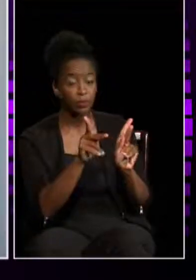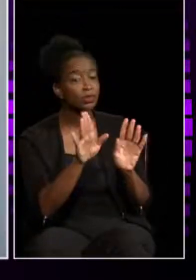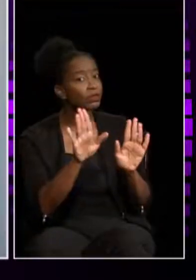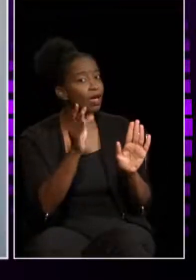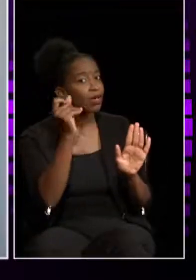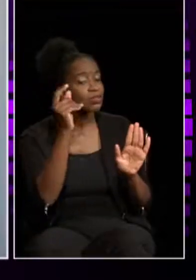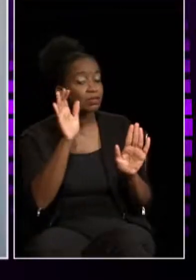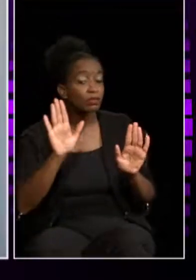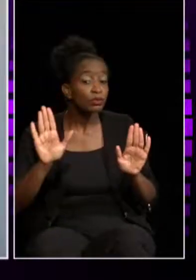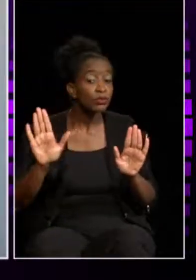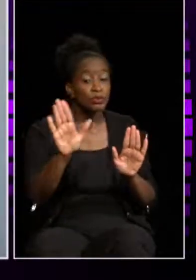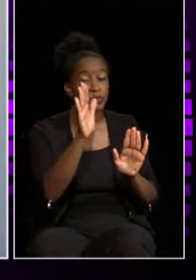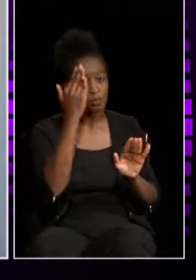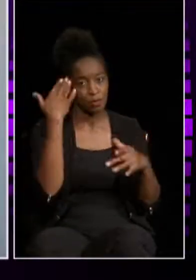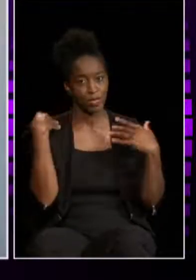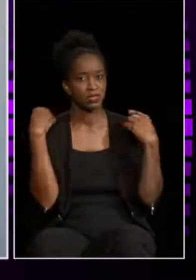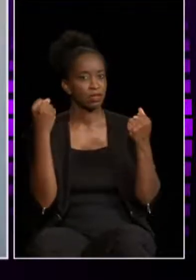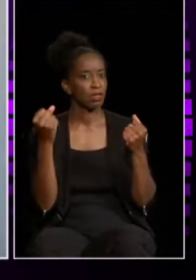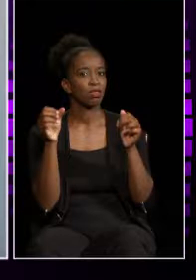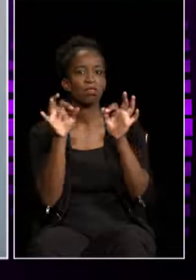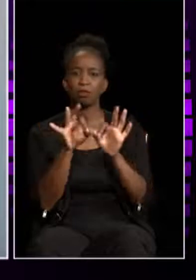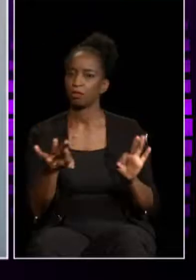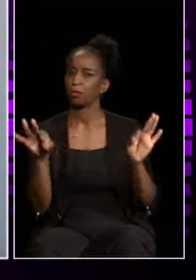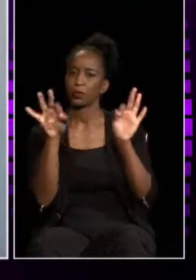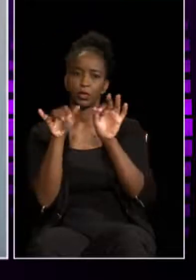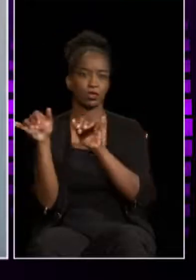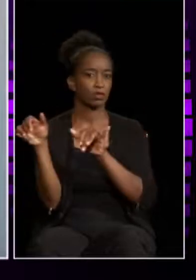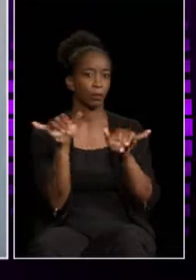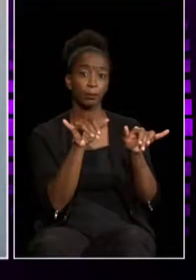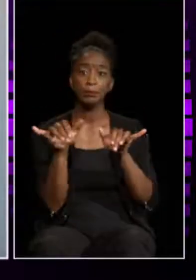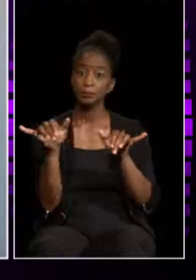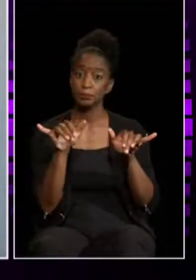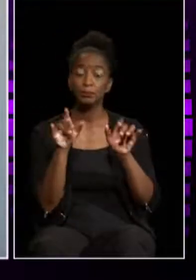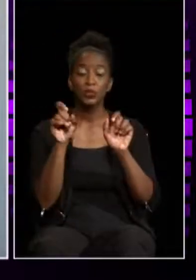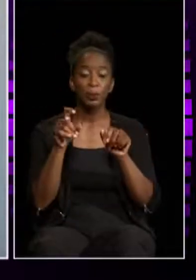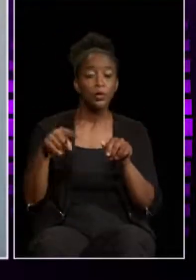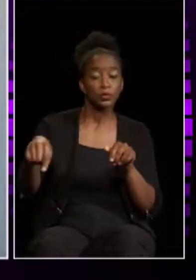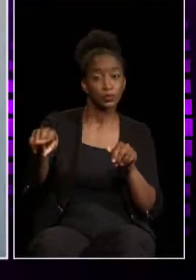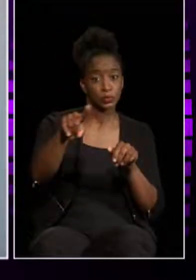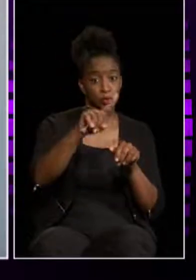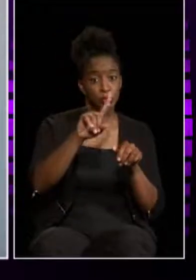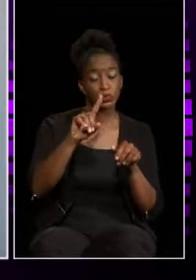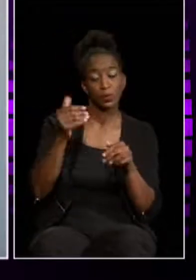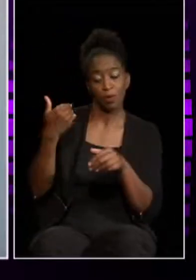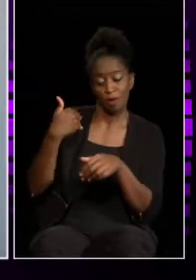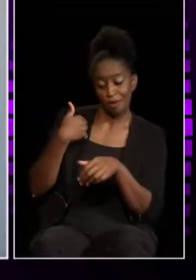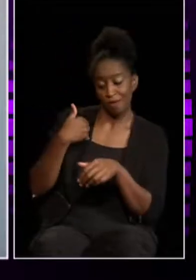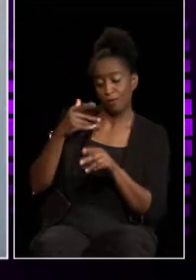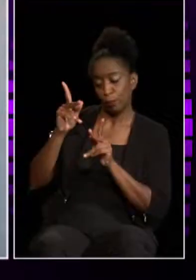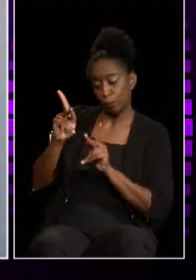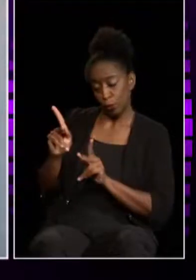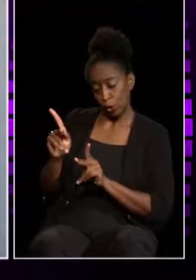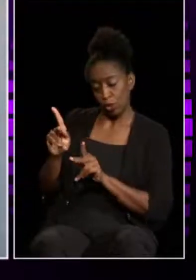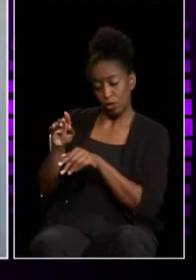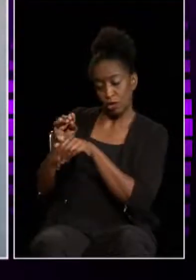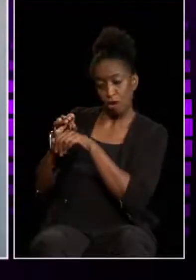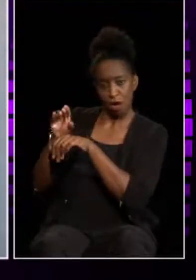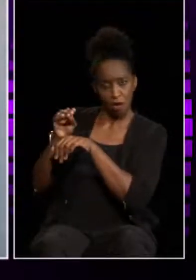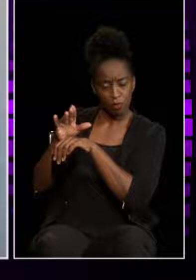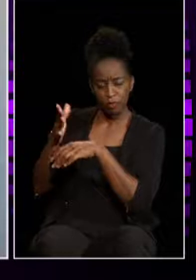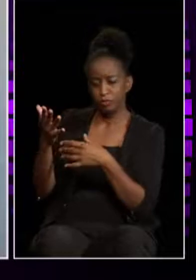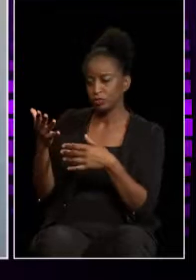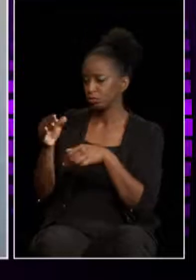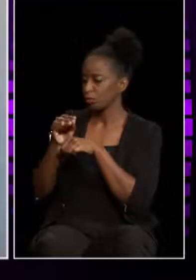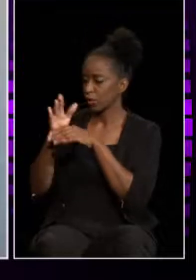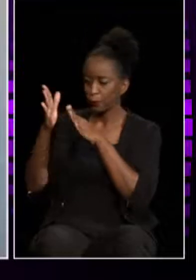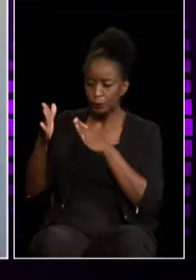out your mental health counselor, that is your own counselor, your own mental health pastor. Make sure that